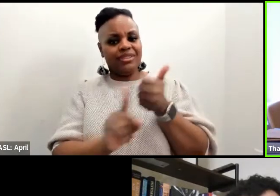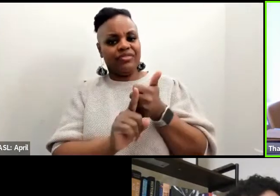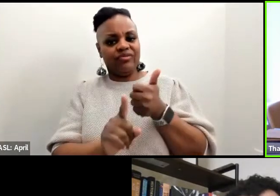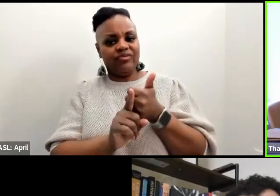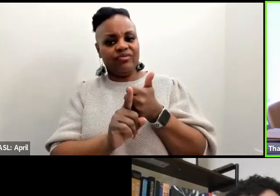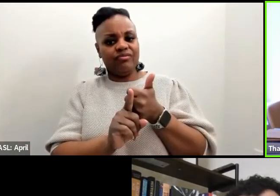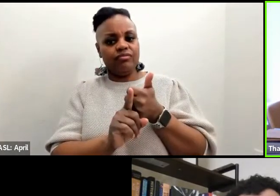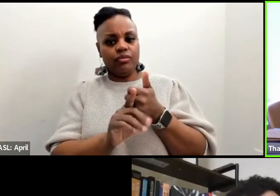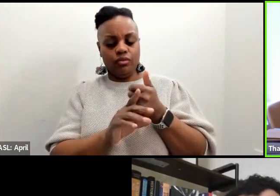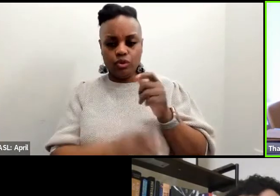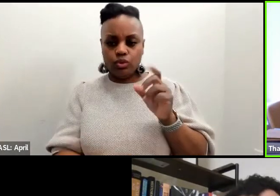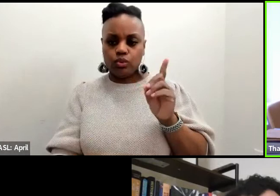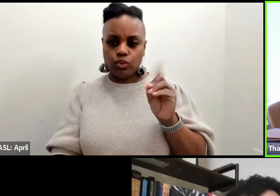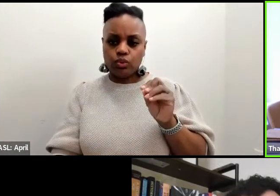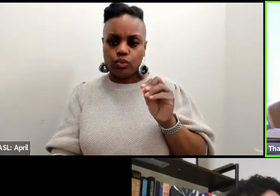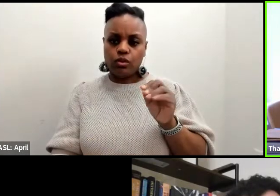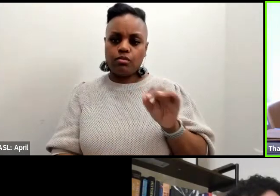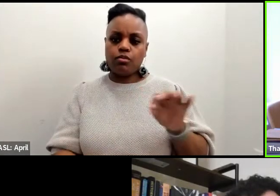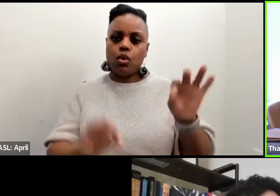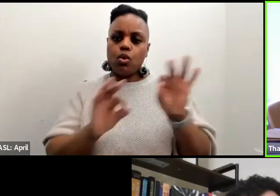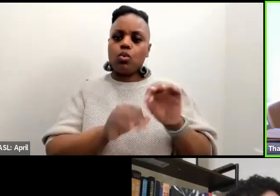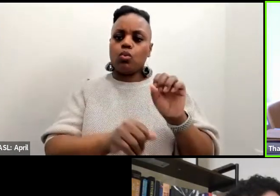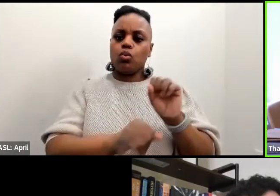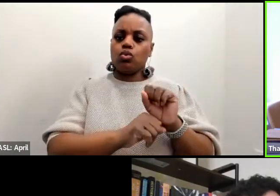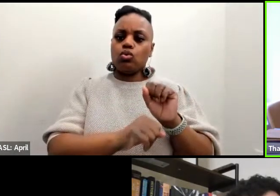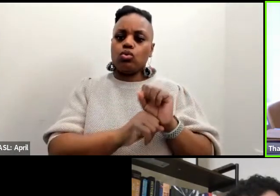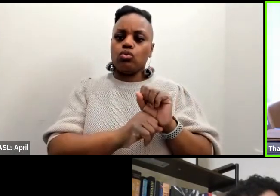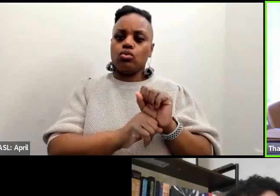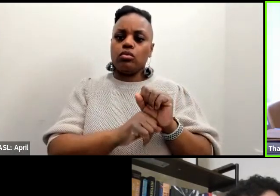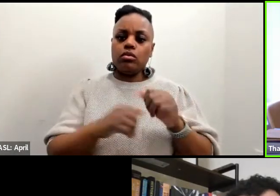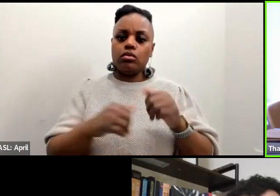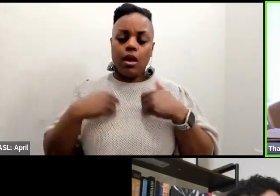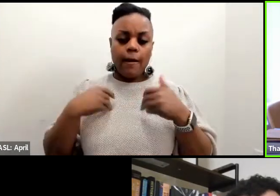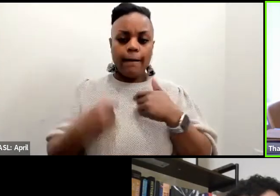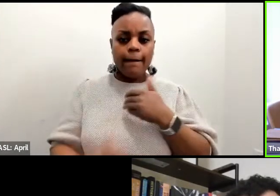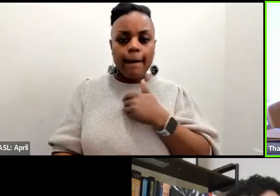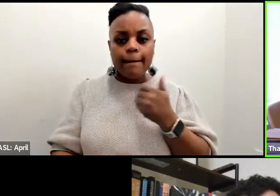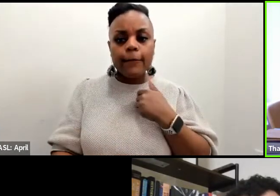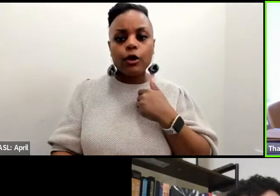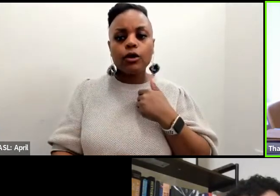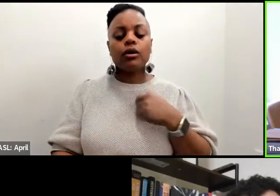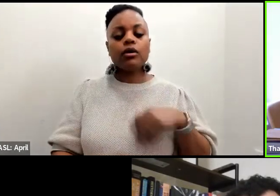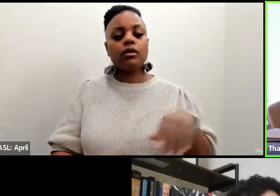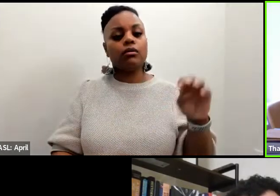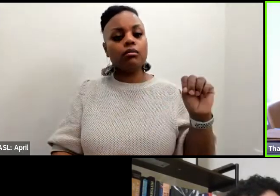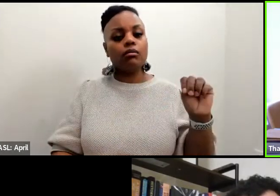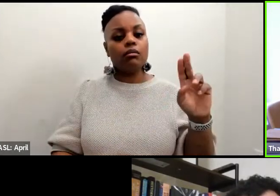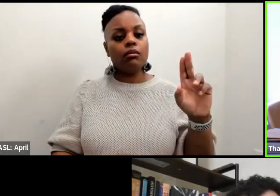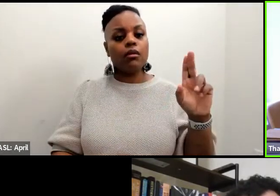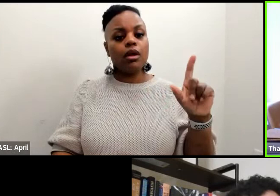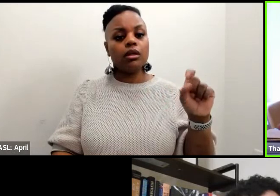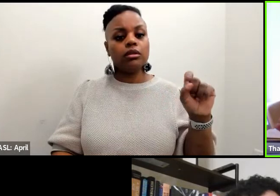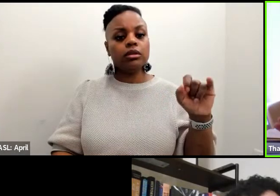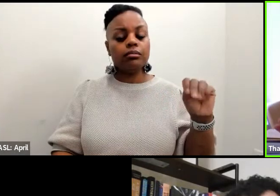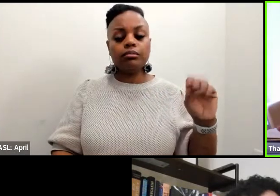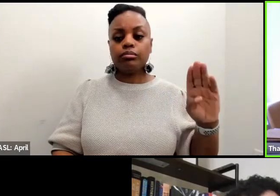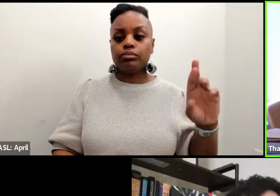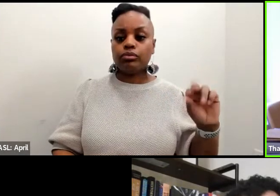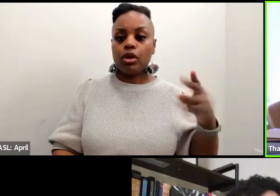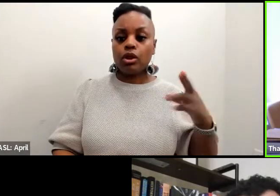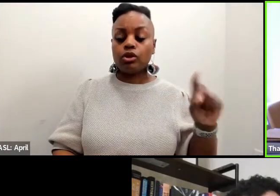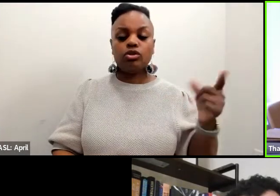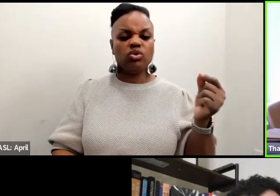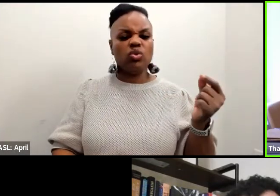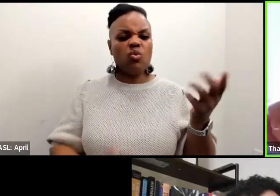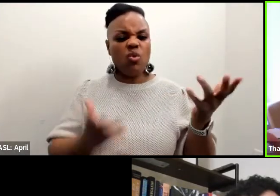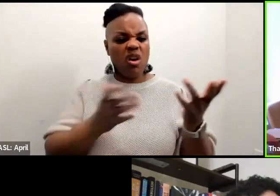and the leadership of the group do during and after the coup in 2013. And so we actually have a frame of reference. So if we're going to